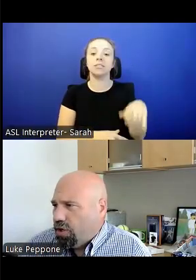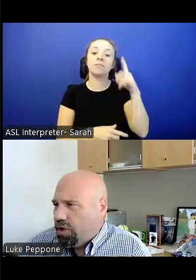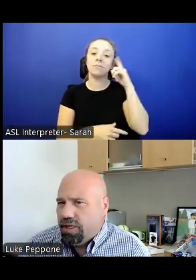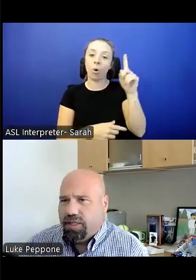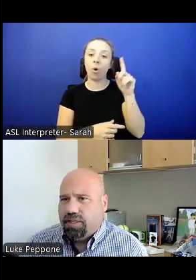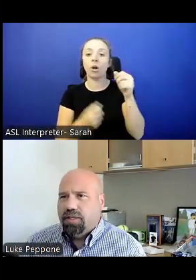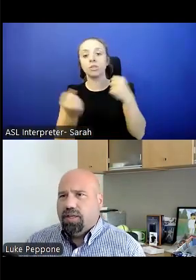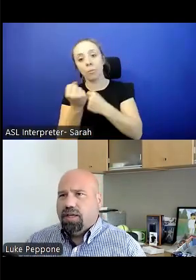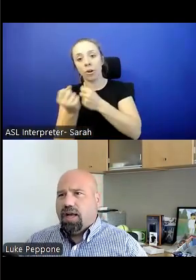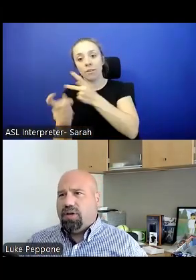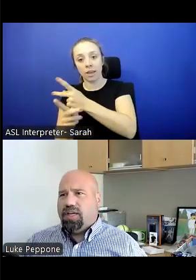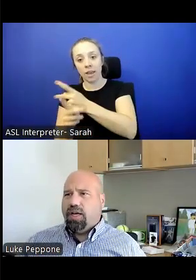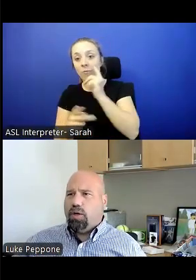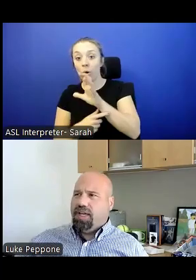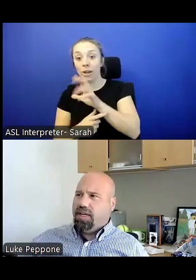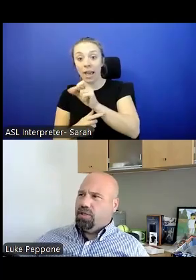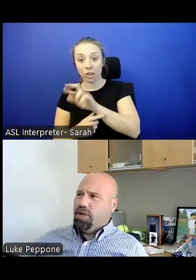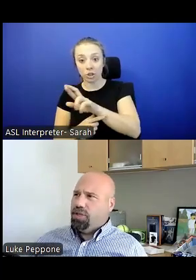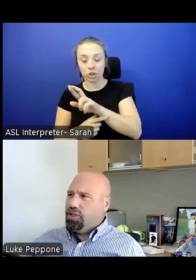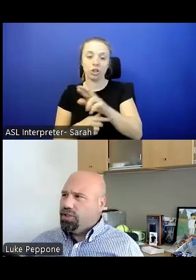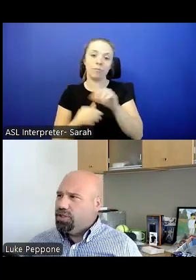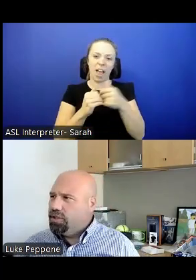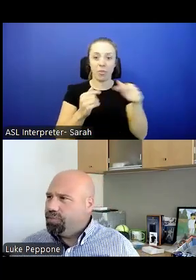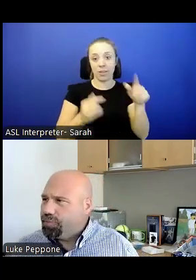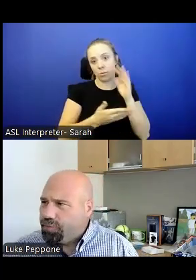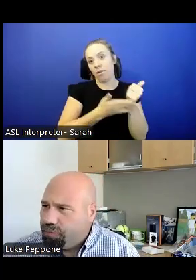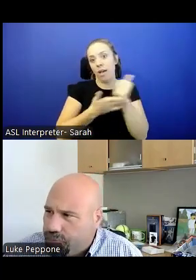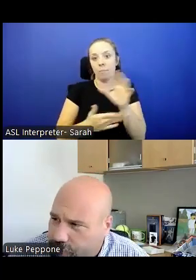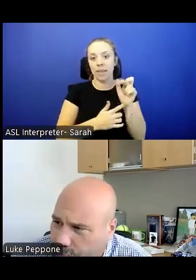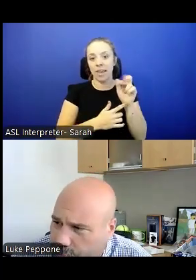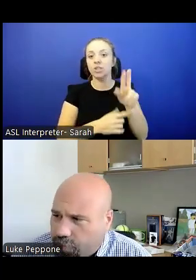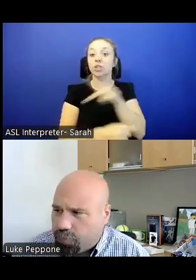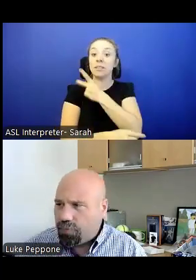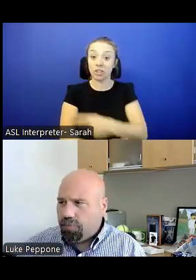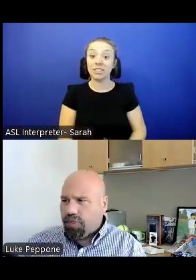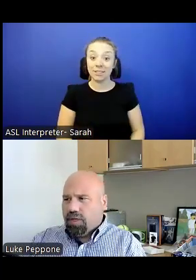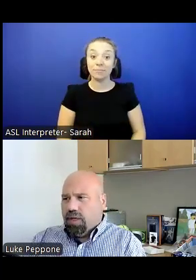cancer or in how it can help cancer patients.